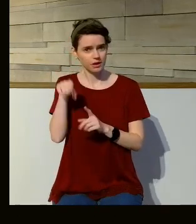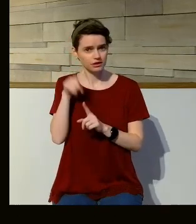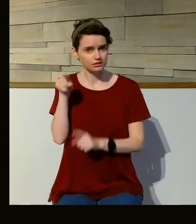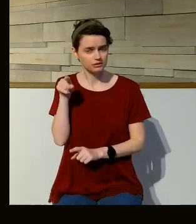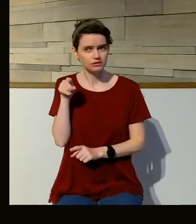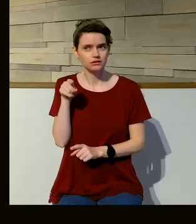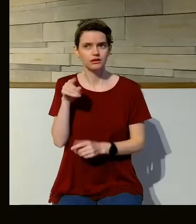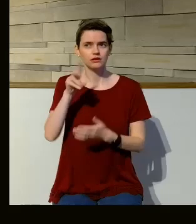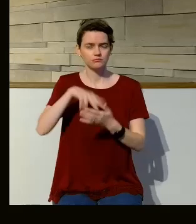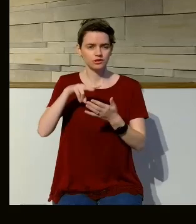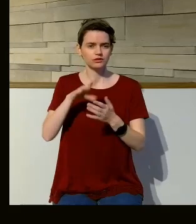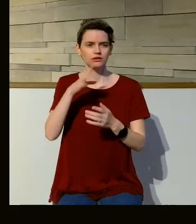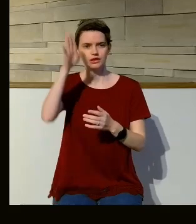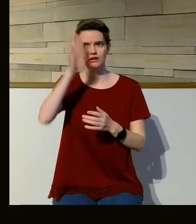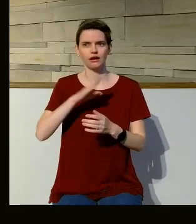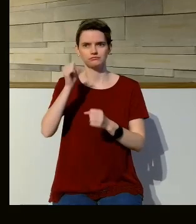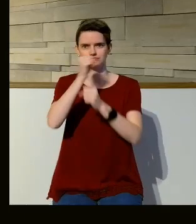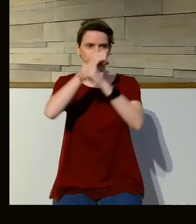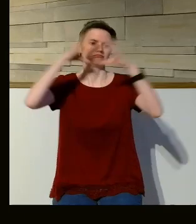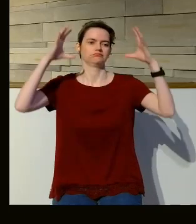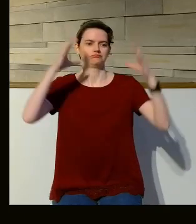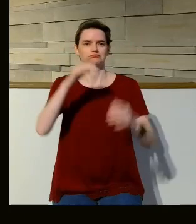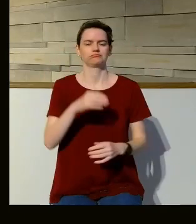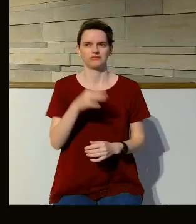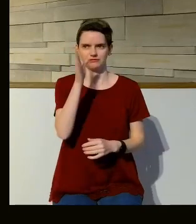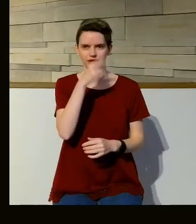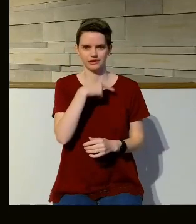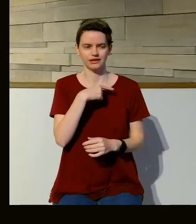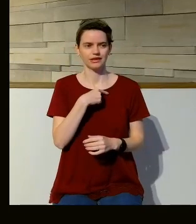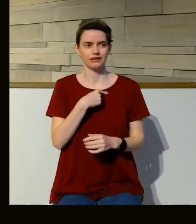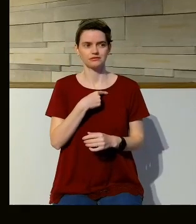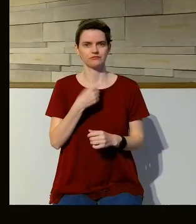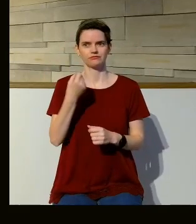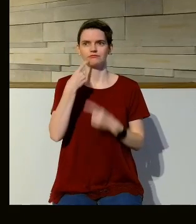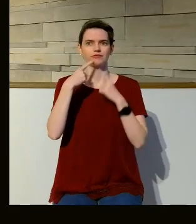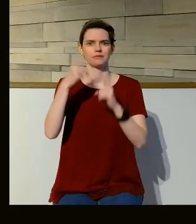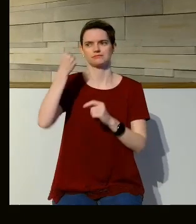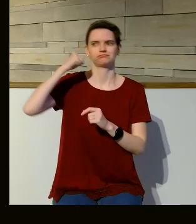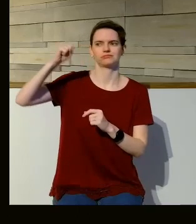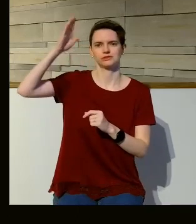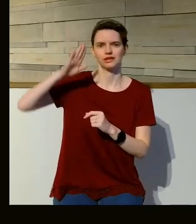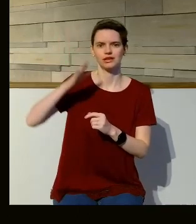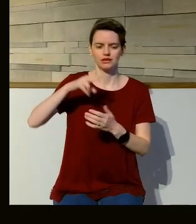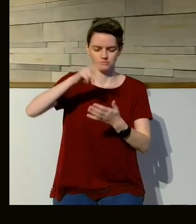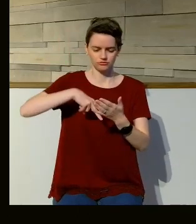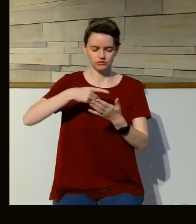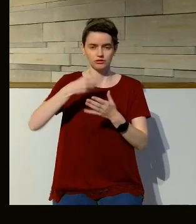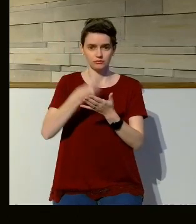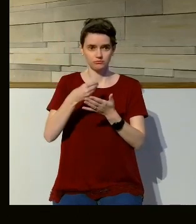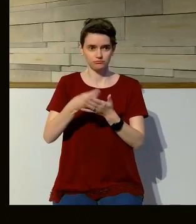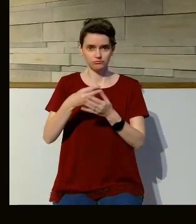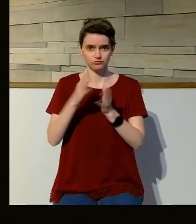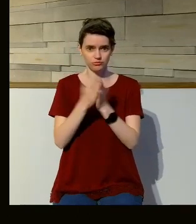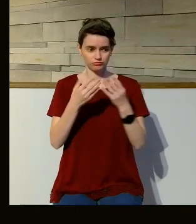Dawkins? Wrote a book called The God Delusion, and he's a very influential atheist. He's a scientist, and in his book, which sold millions of copies all around the